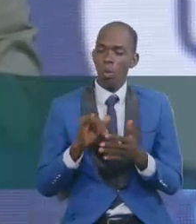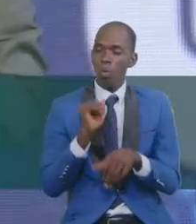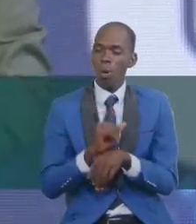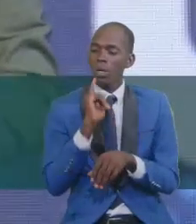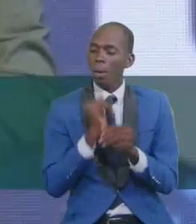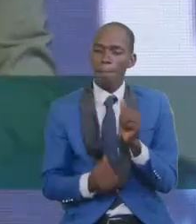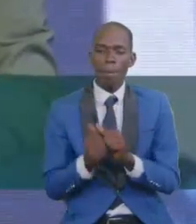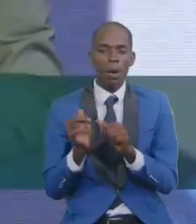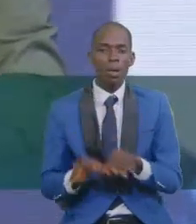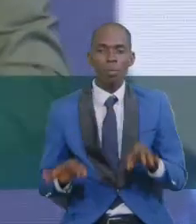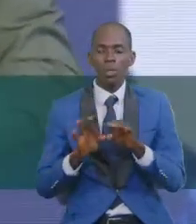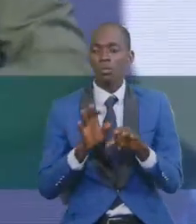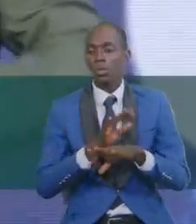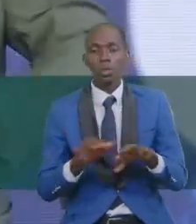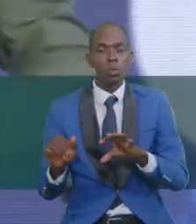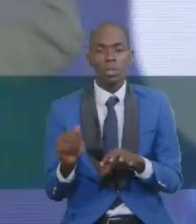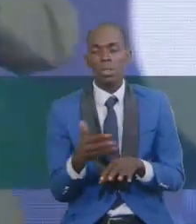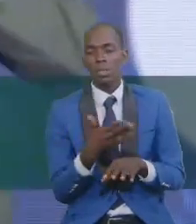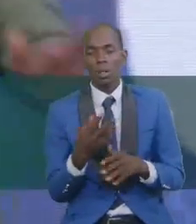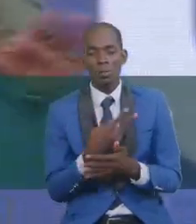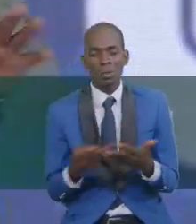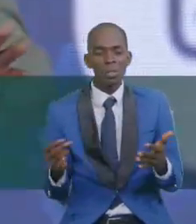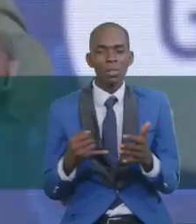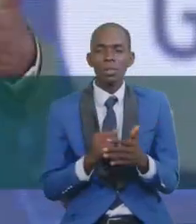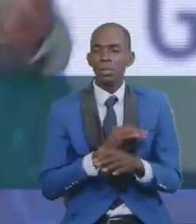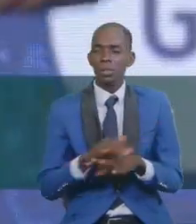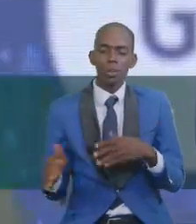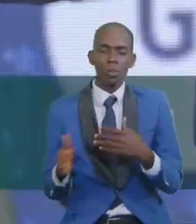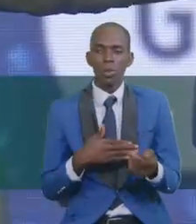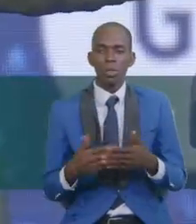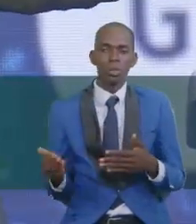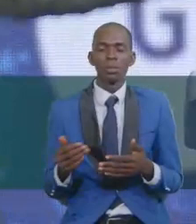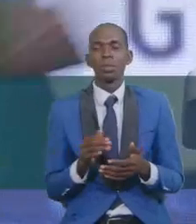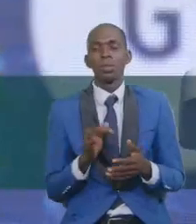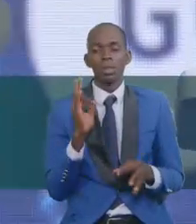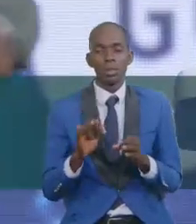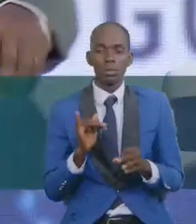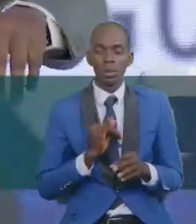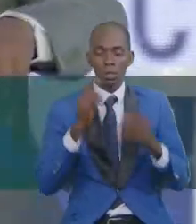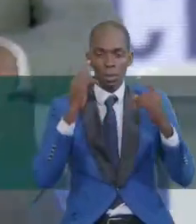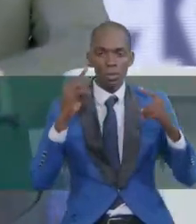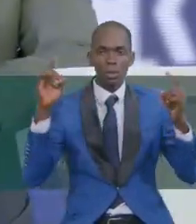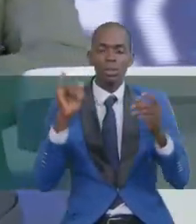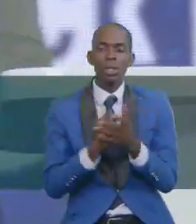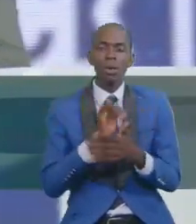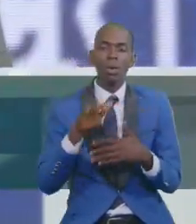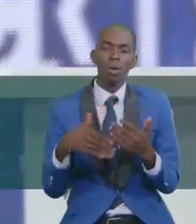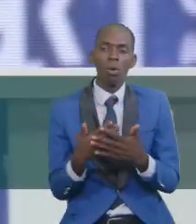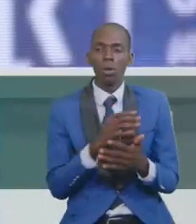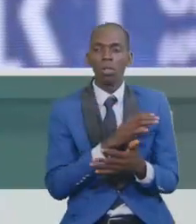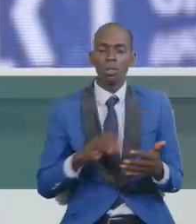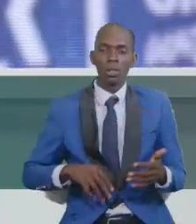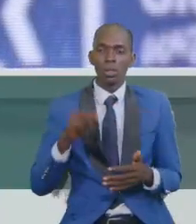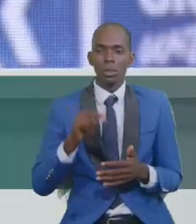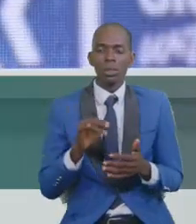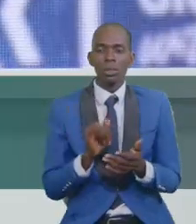do anything, if they fail, it doesn't matter. If I succeed, that's all Christ needs. That's a lie, that's not true.